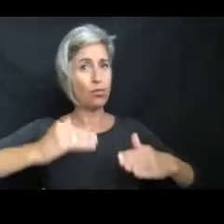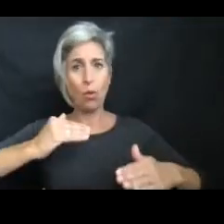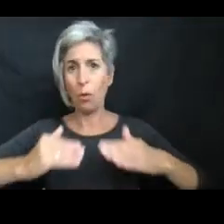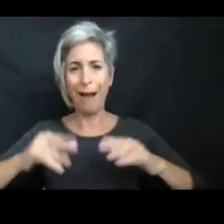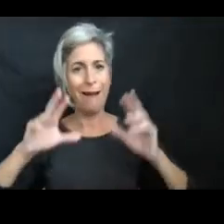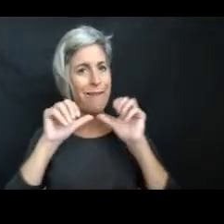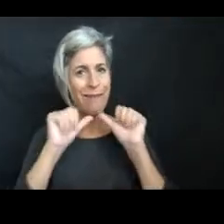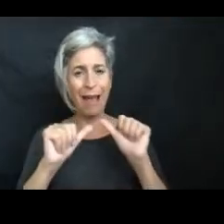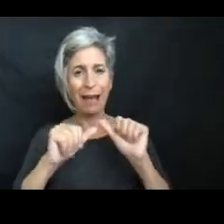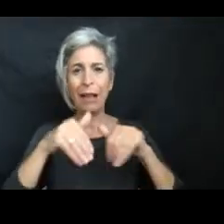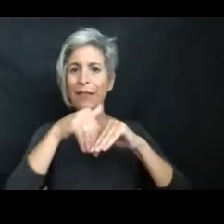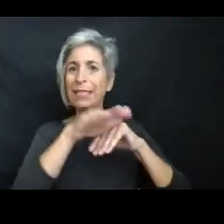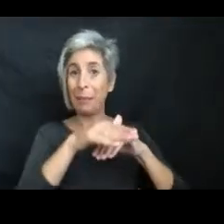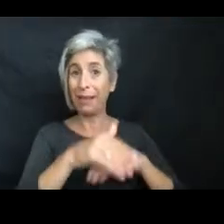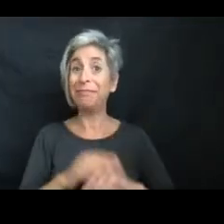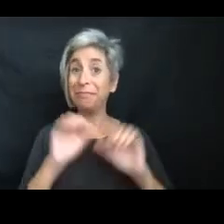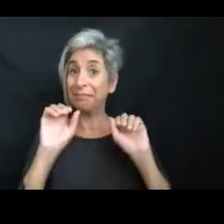and submit.